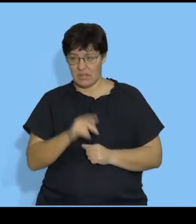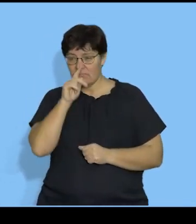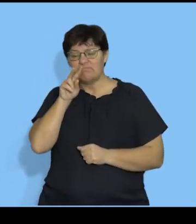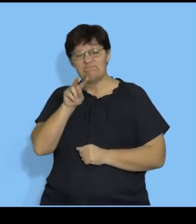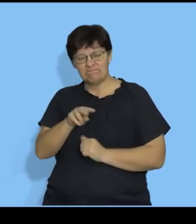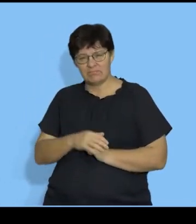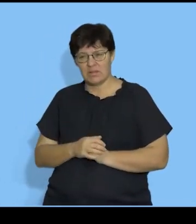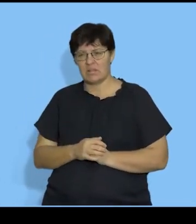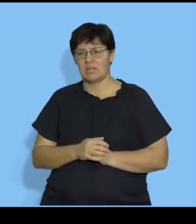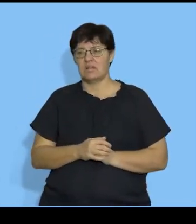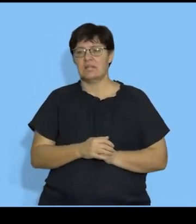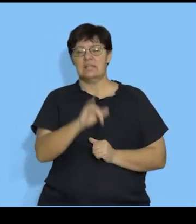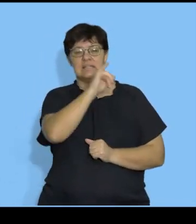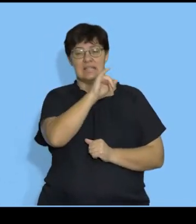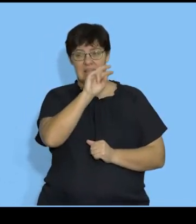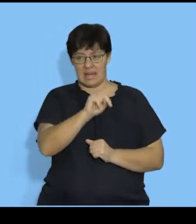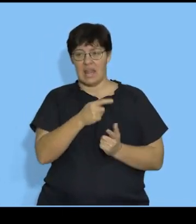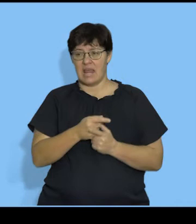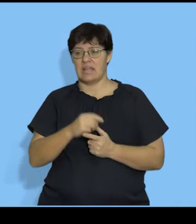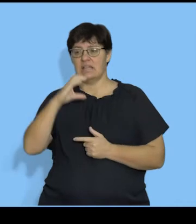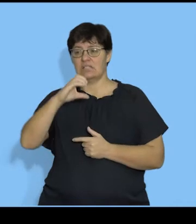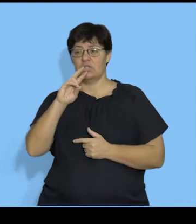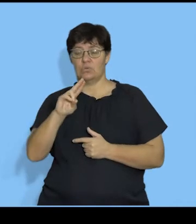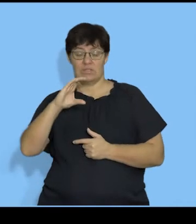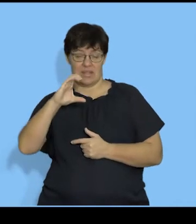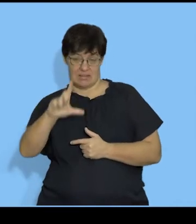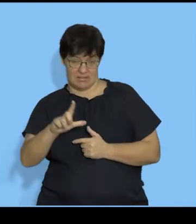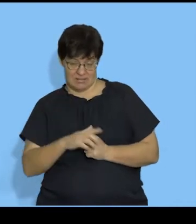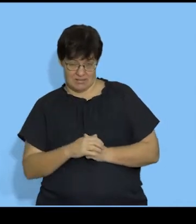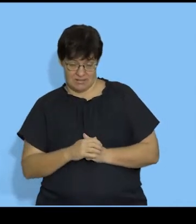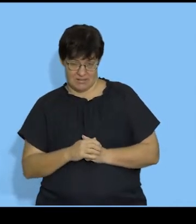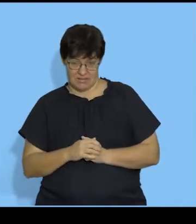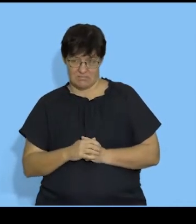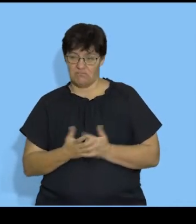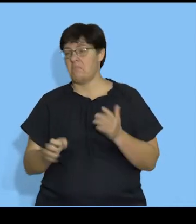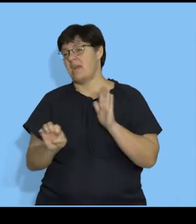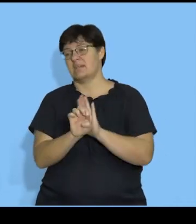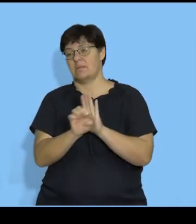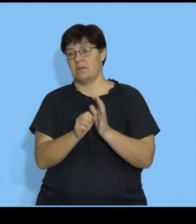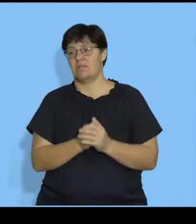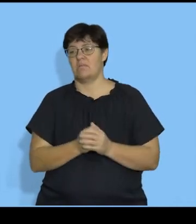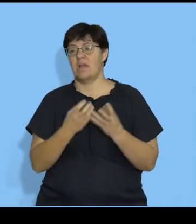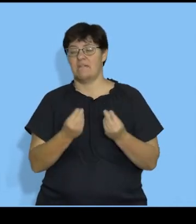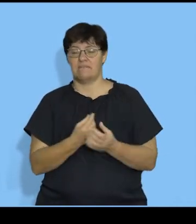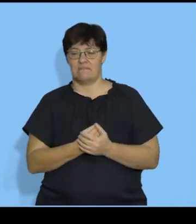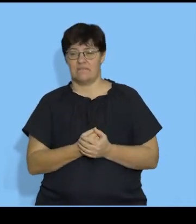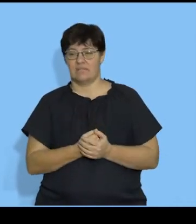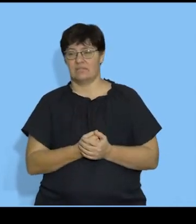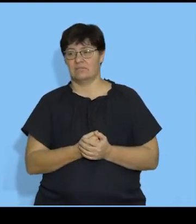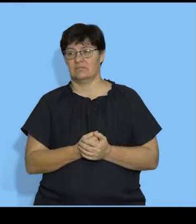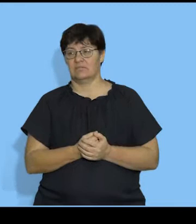copper chloride solution. All right. So say for argument's sake, we've got a solution of what? Of copper